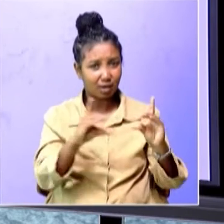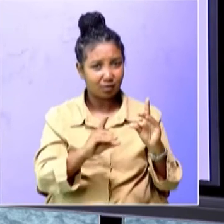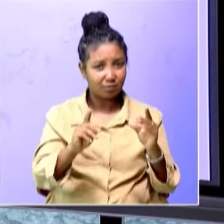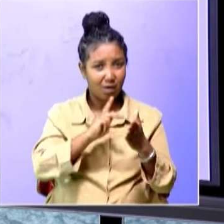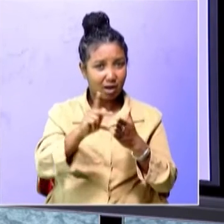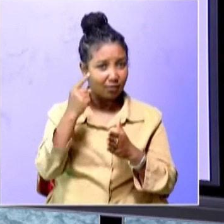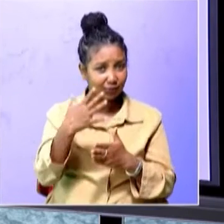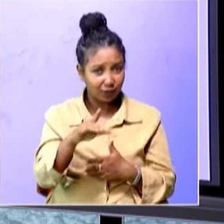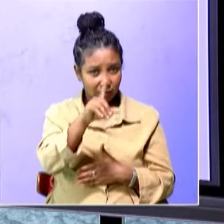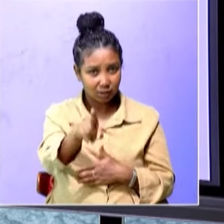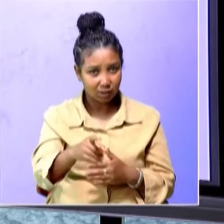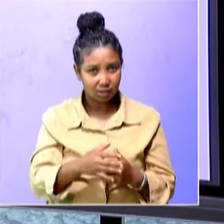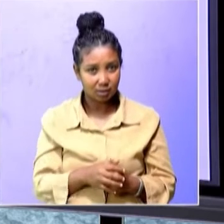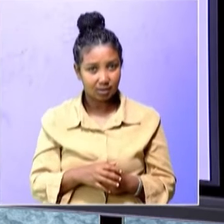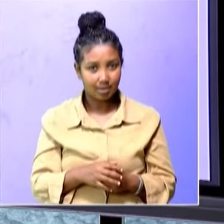so far?